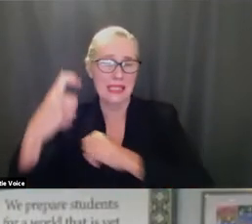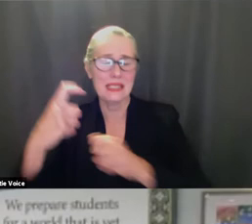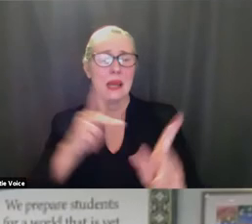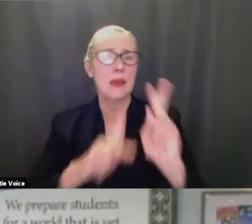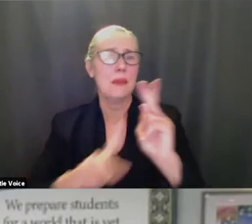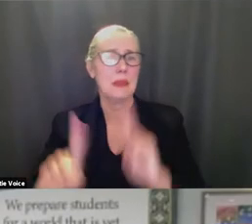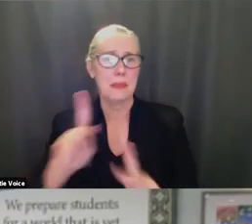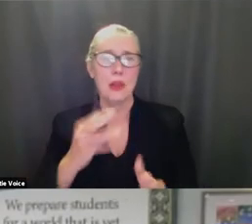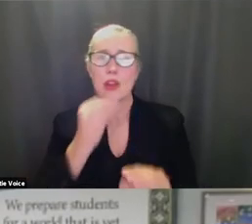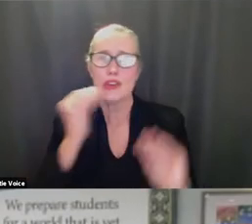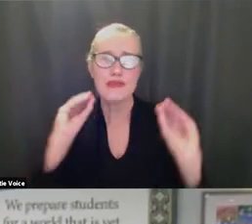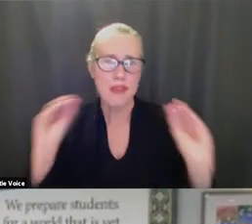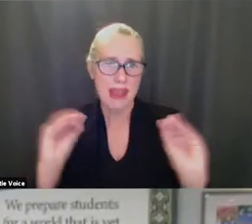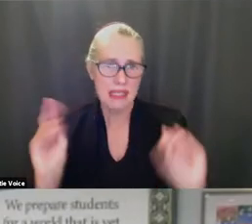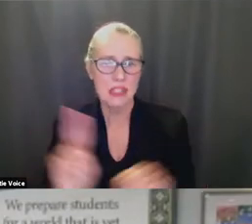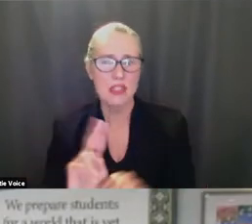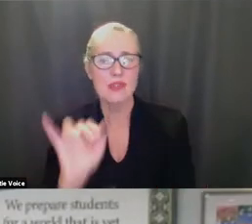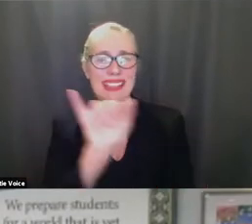thank you